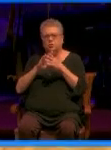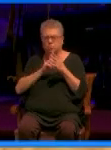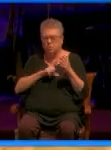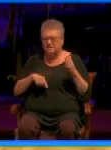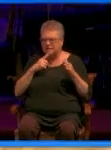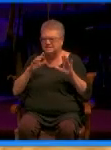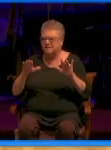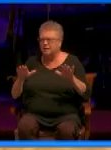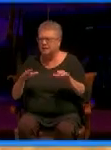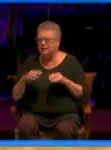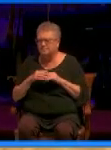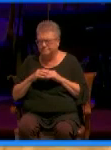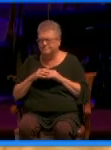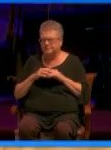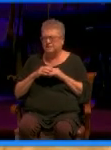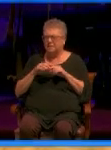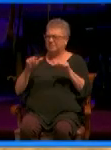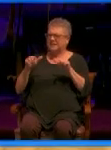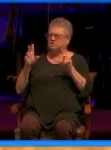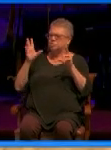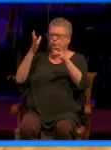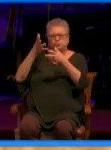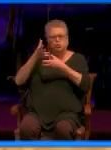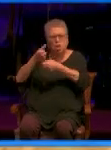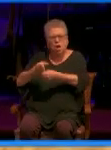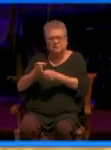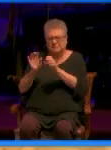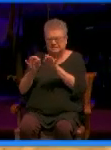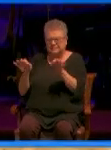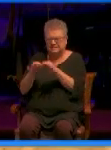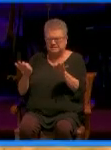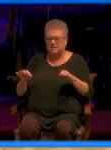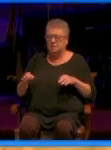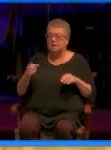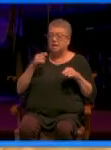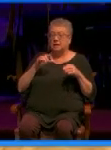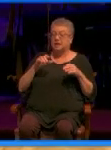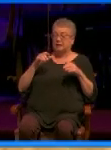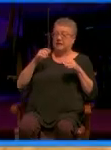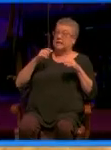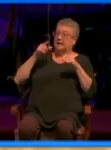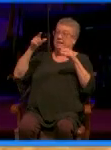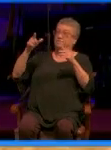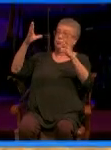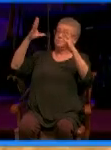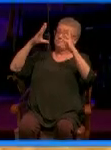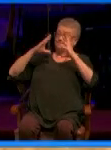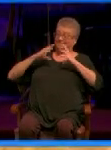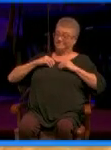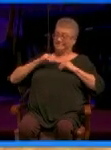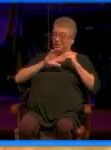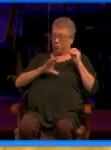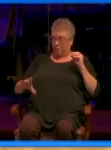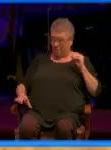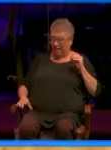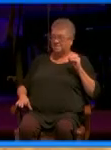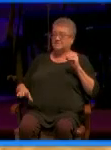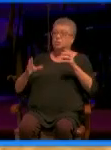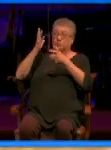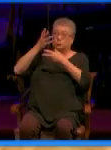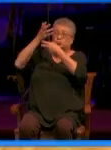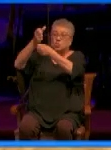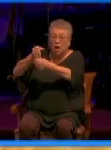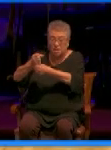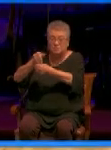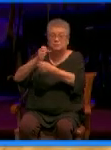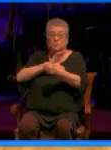says, this saying is trustworthy. If you have died with him, meaning Christ, you will also live with him. That means if you've trusted and put your faith in